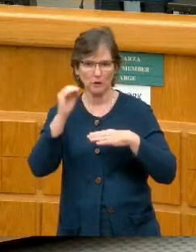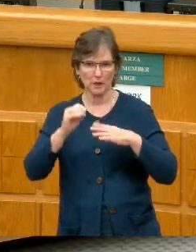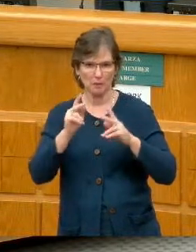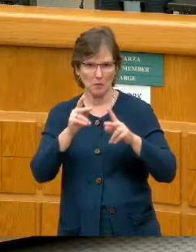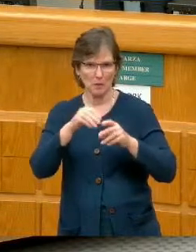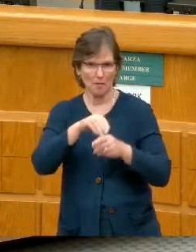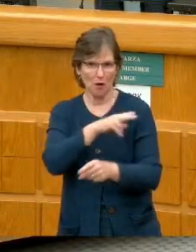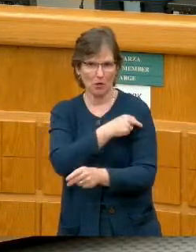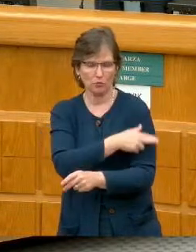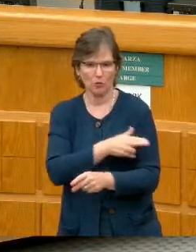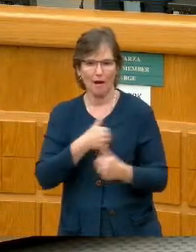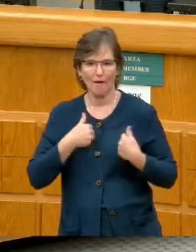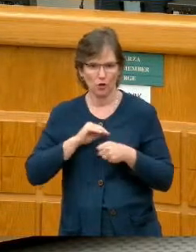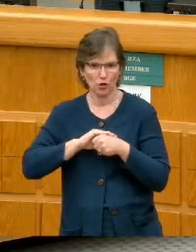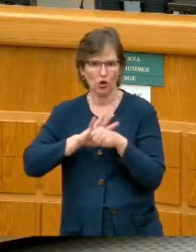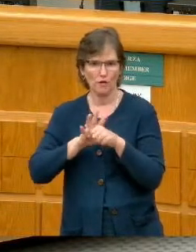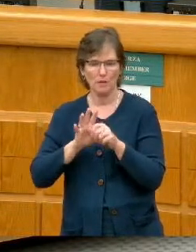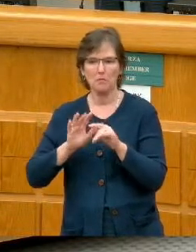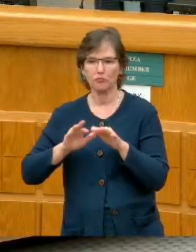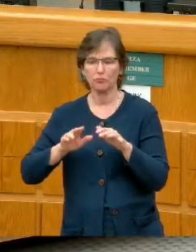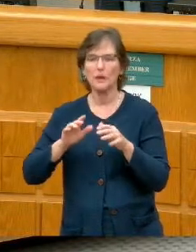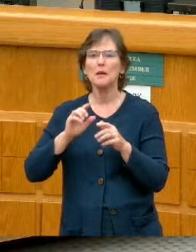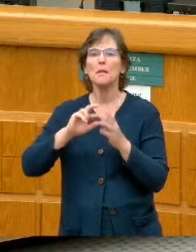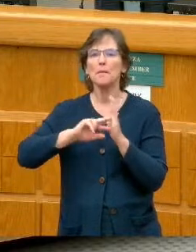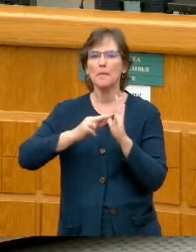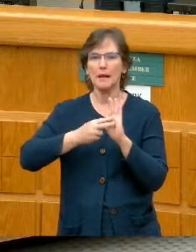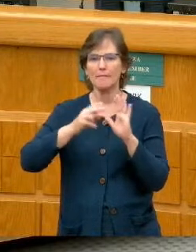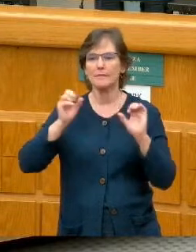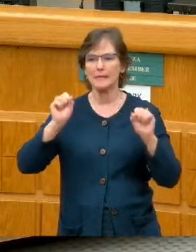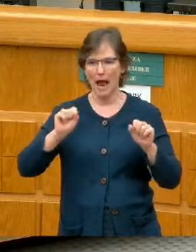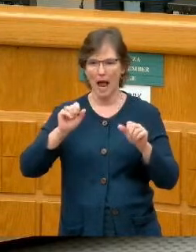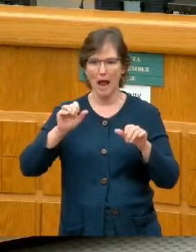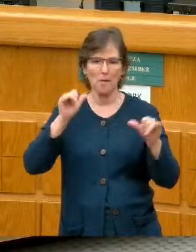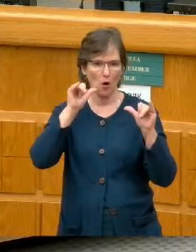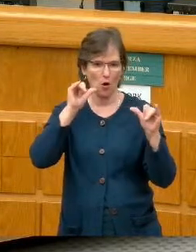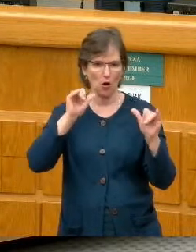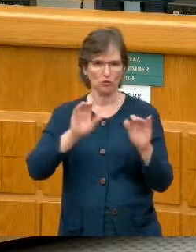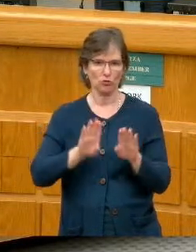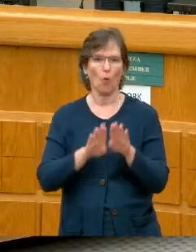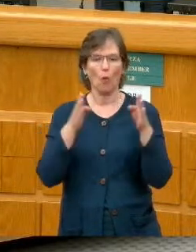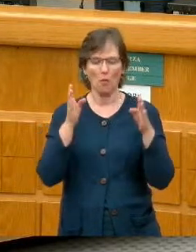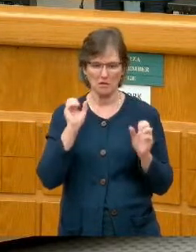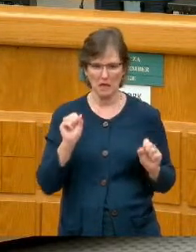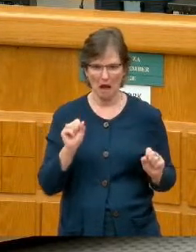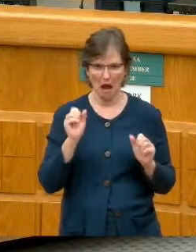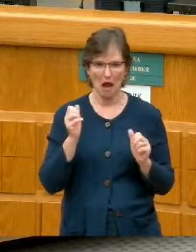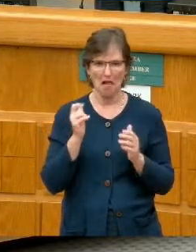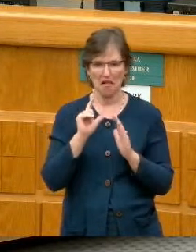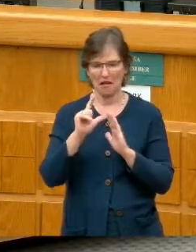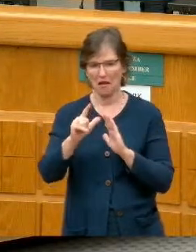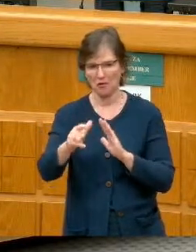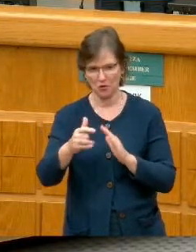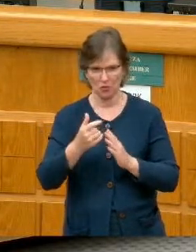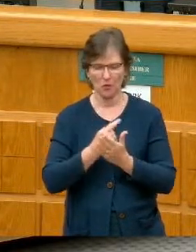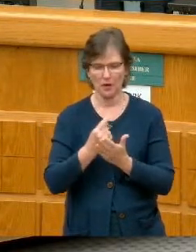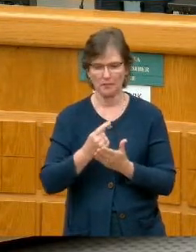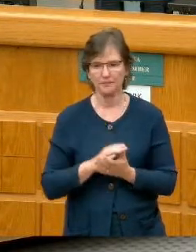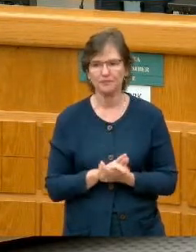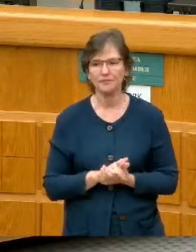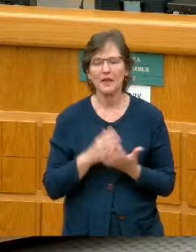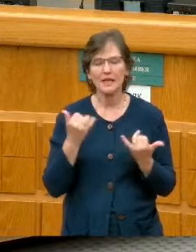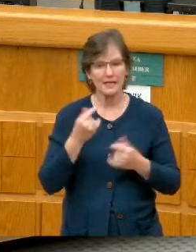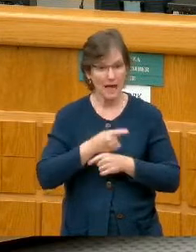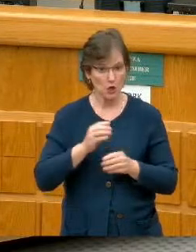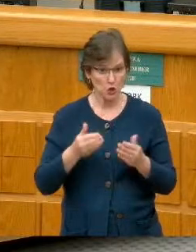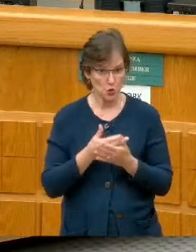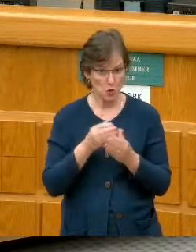will be forthcoming from Judge Canales. With that, we'll get into today's new numbers. So